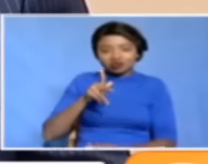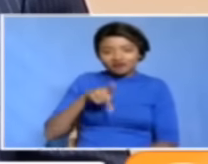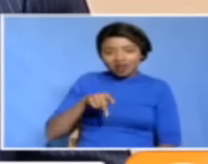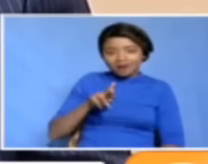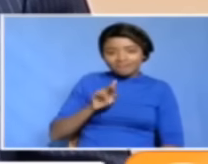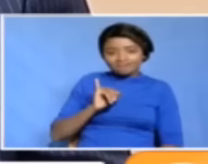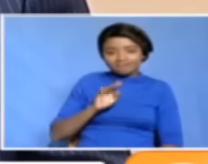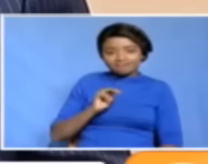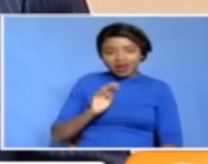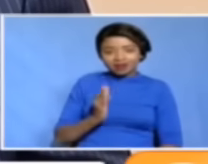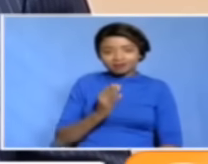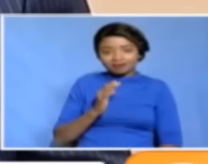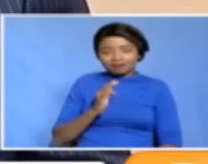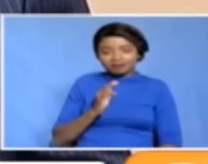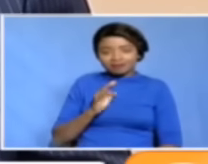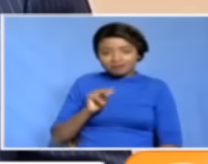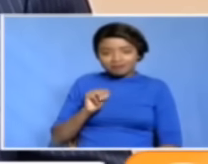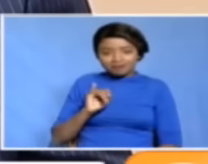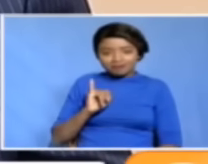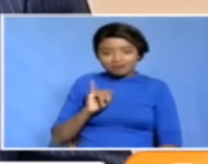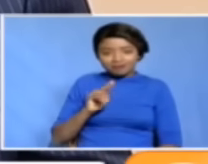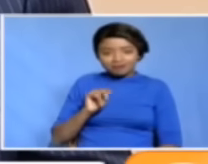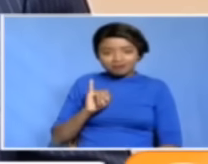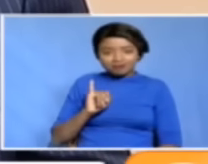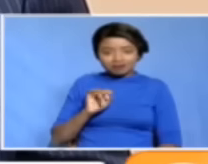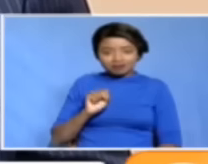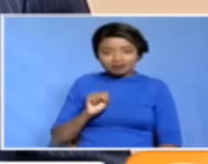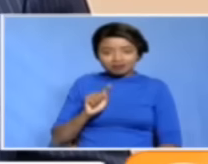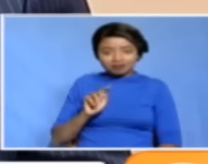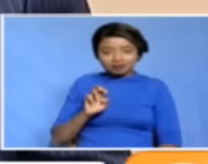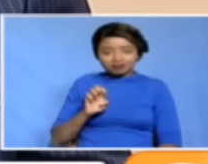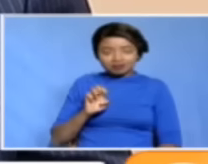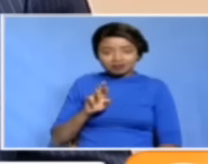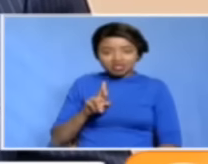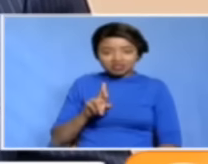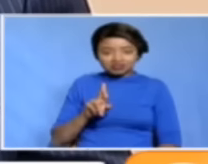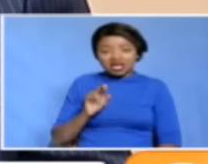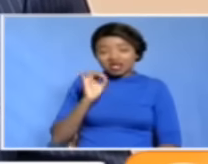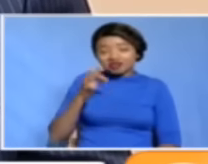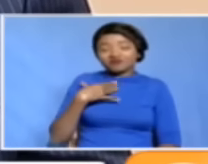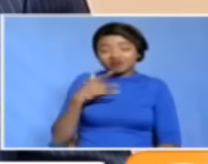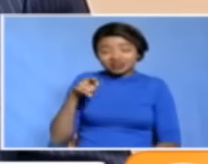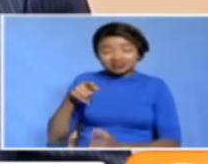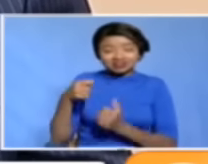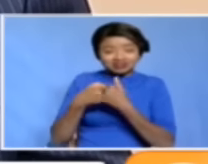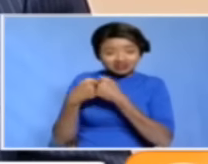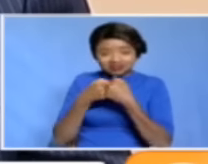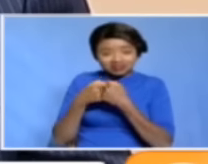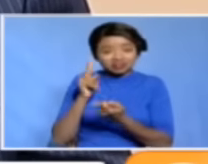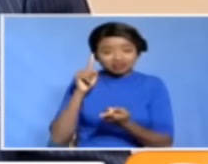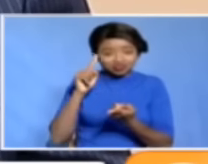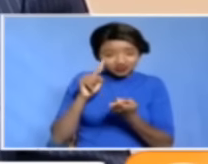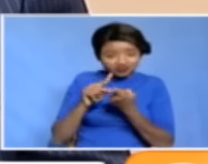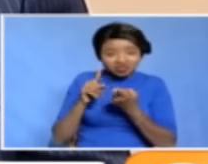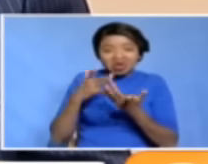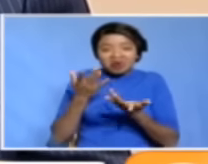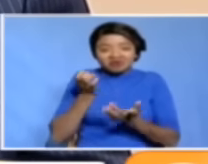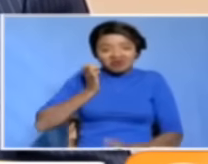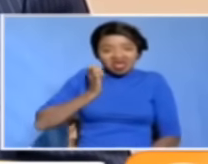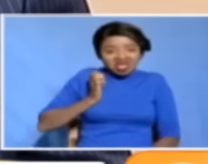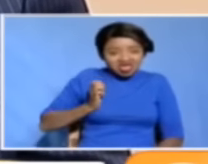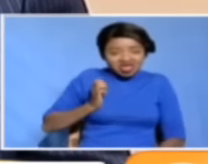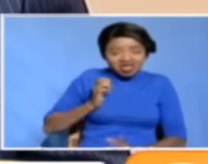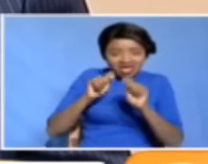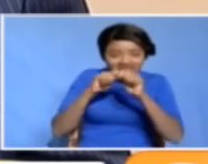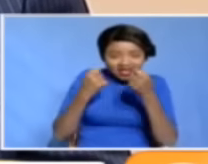we want to reduce the tension that we always get and the ethnic mobilization that you see